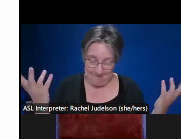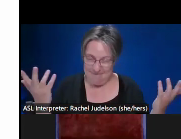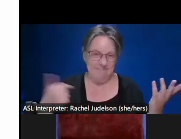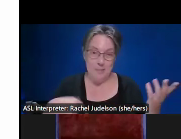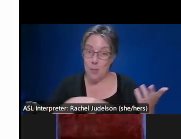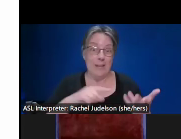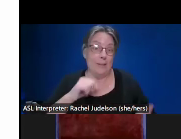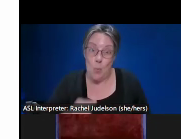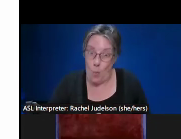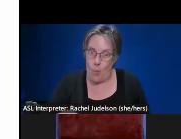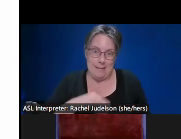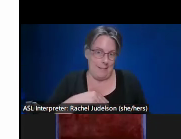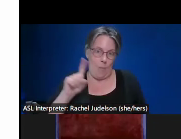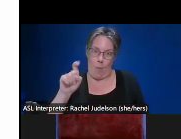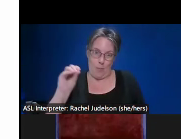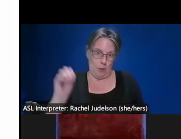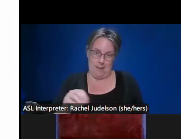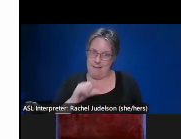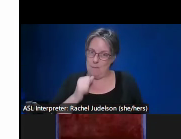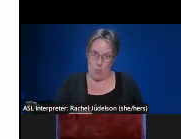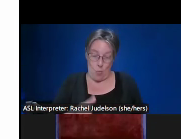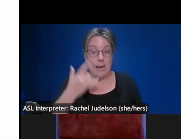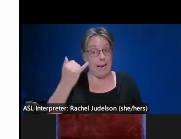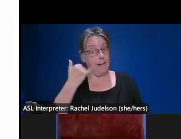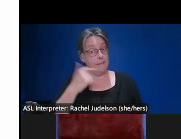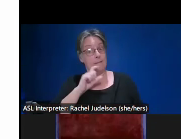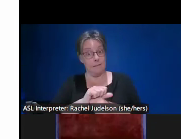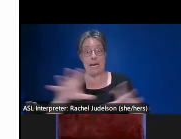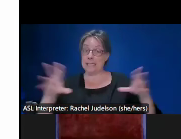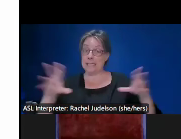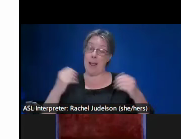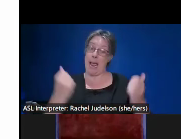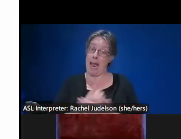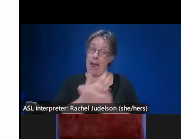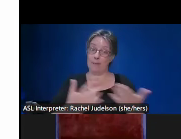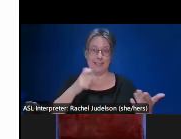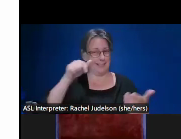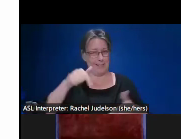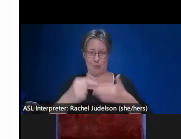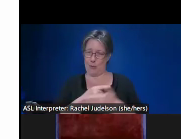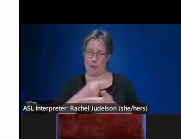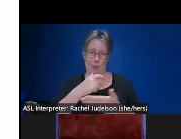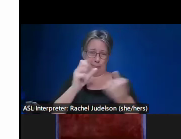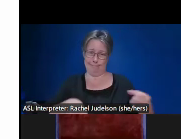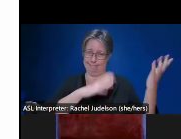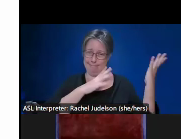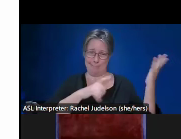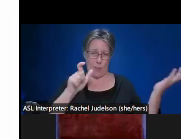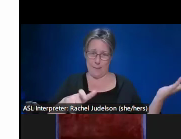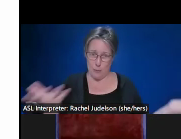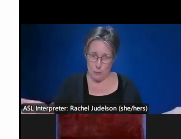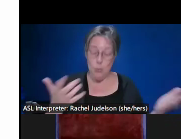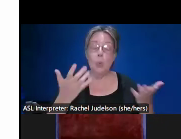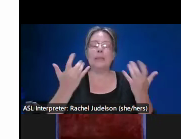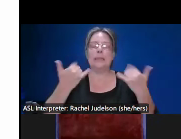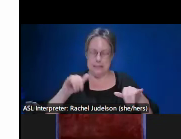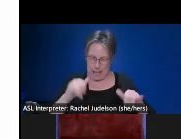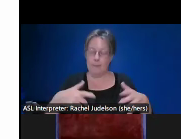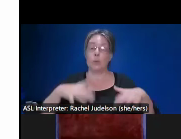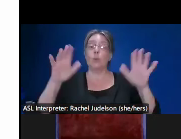We don't accept 100% of the abstracts, because if we did, then we wouldn't even need this process, right? We still have to go through the process